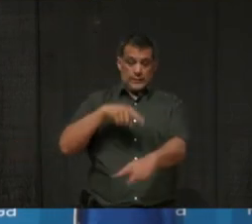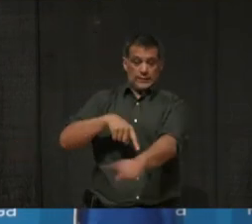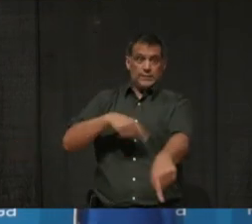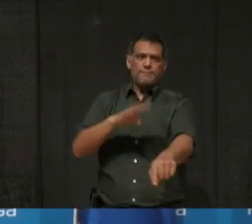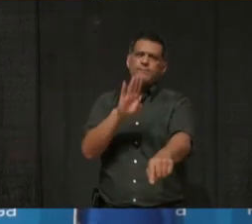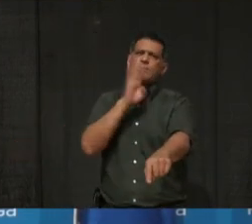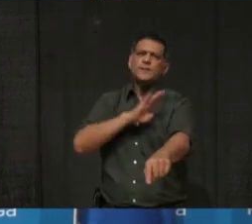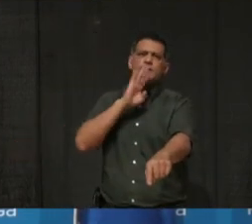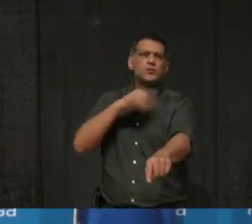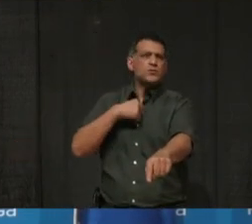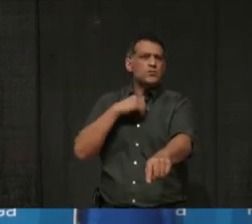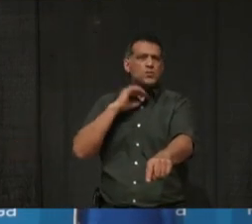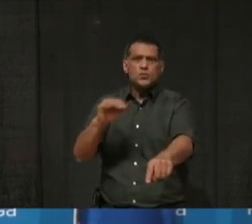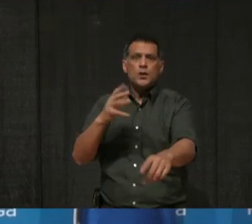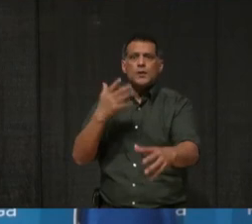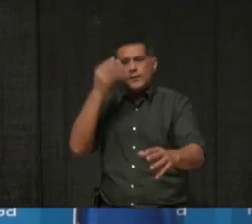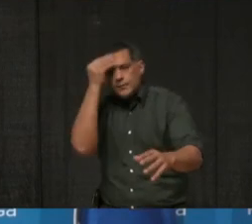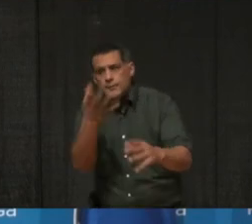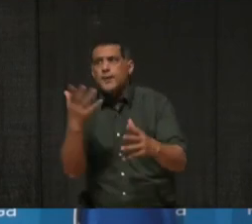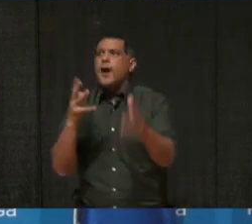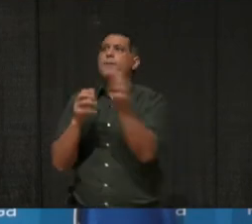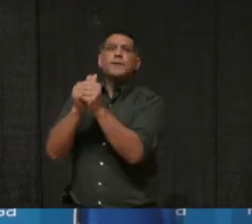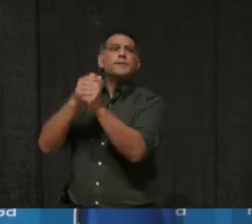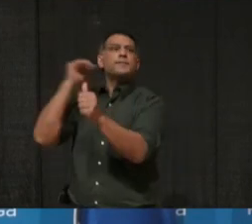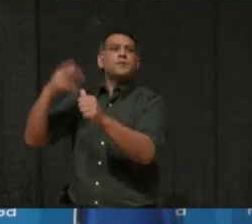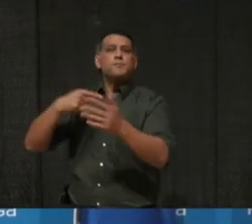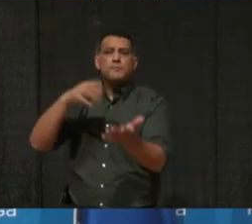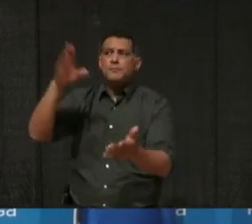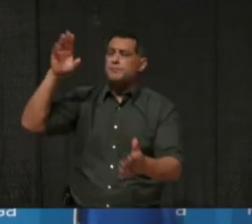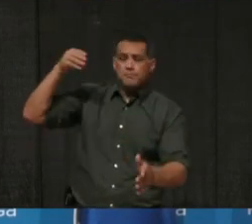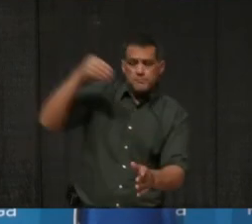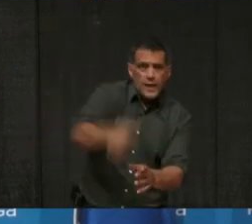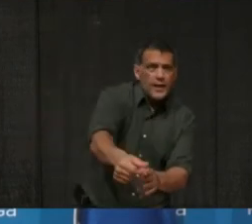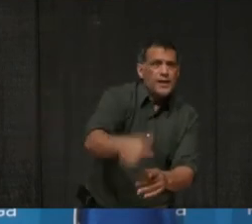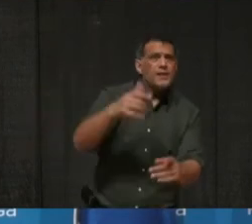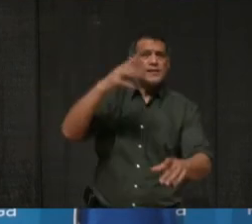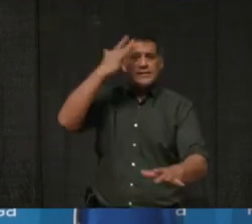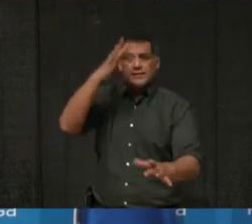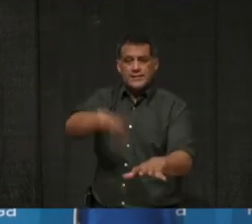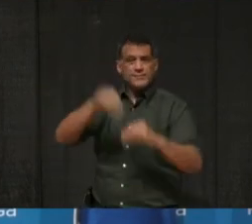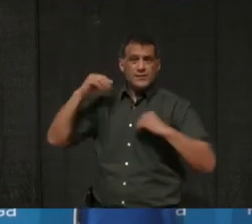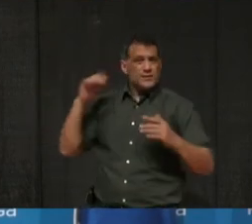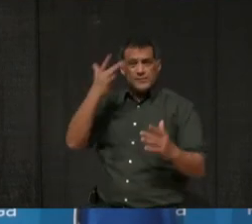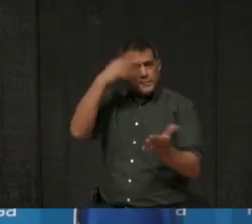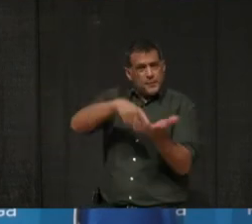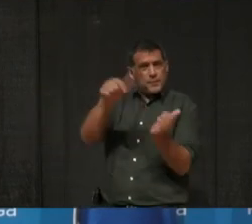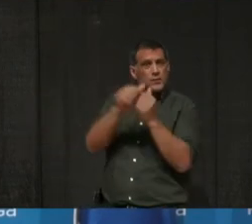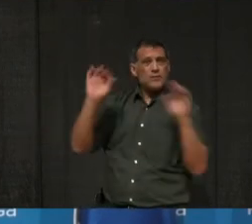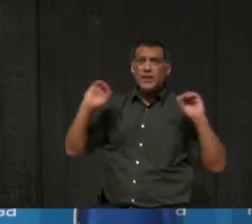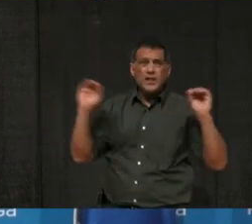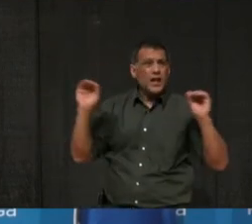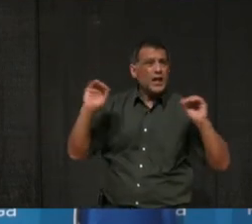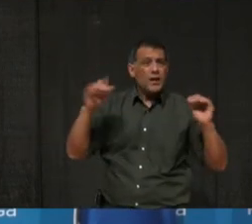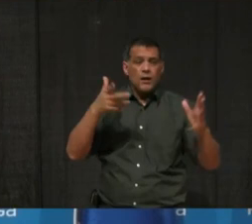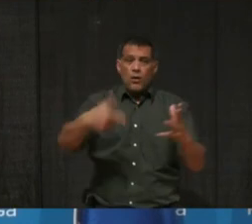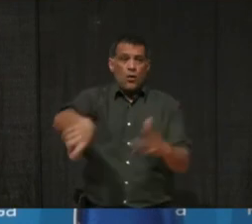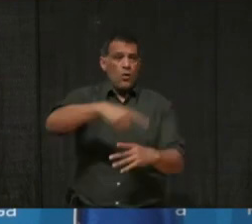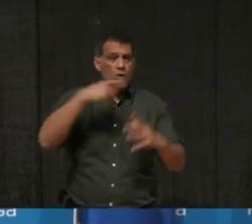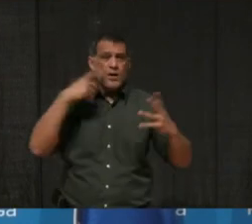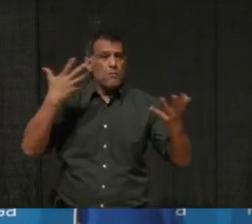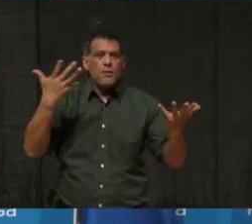on paid sick leave. I've talked to the ministers in both the provincial and the federal cabinets, and will continue to do